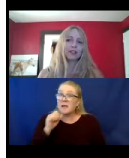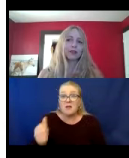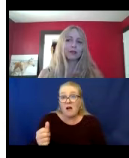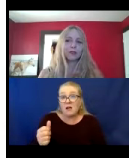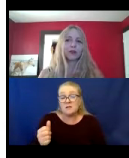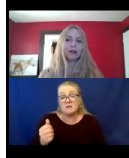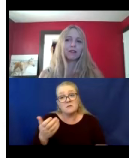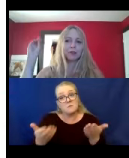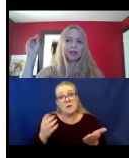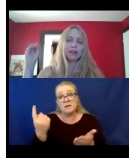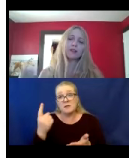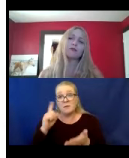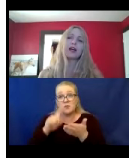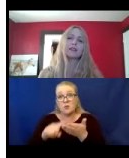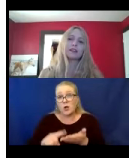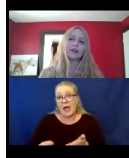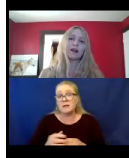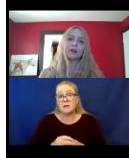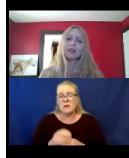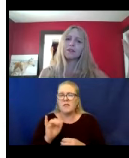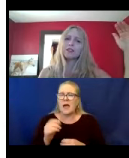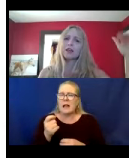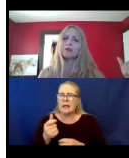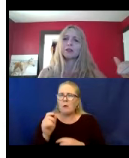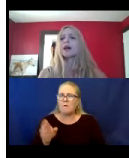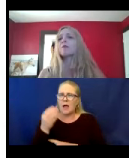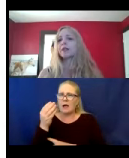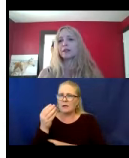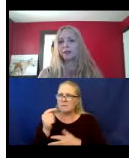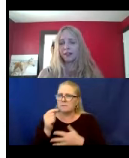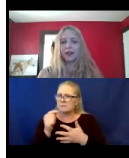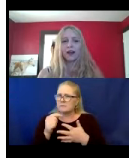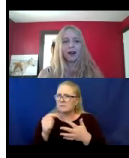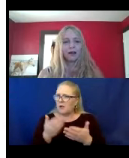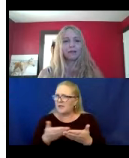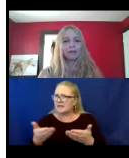look at. So having that be that little flag to think, are any of these other things happening?